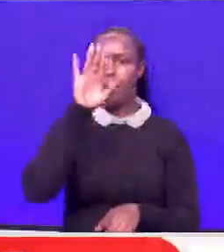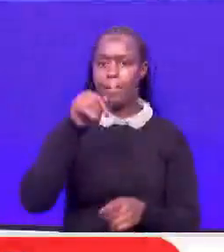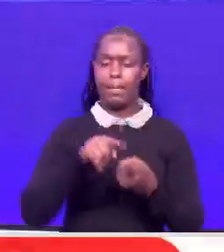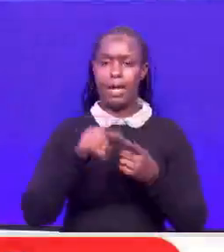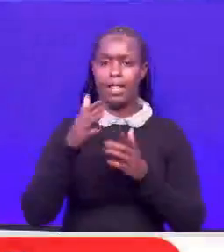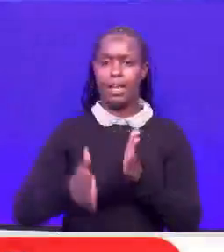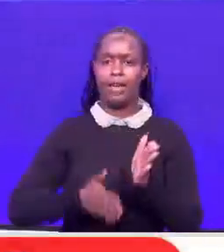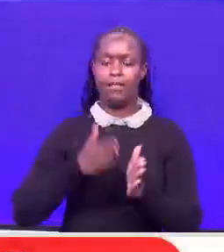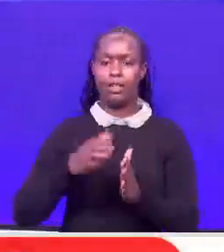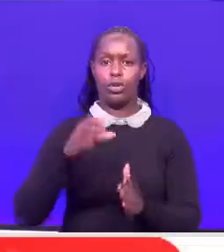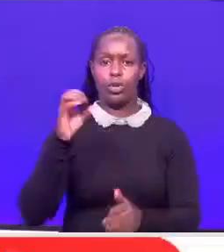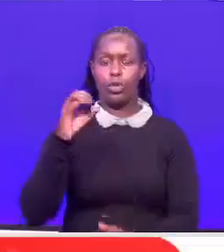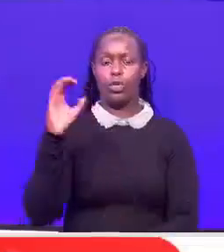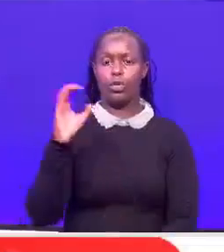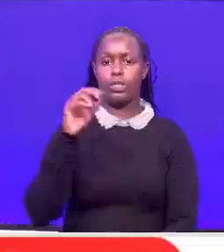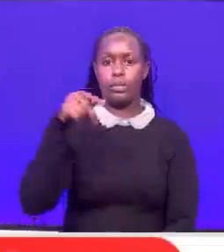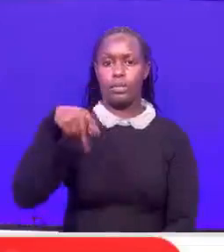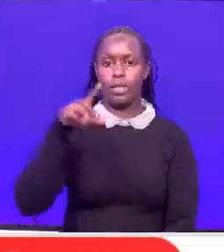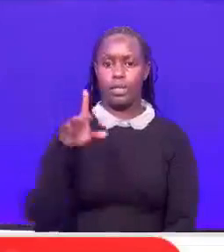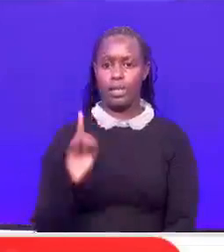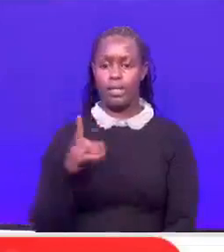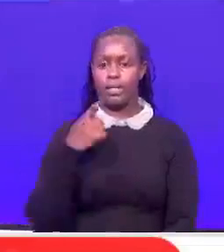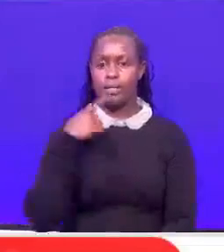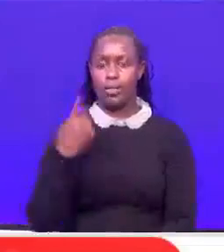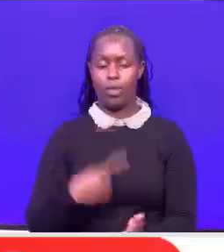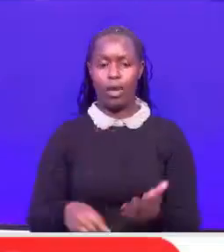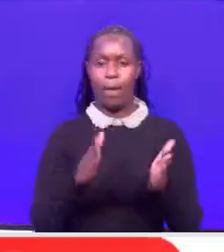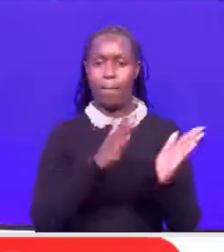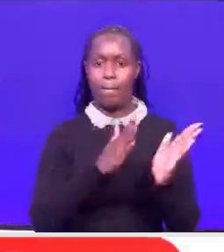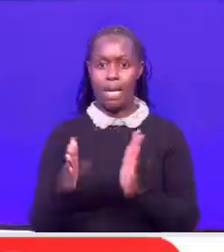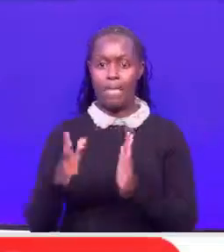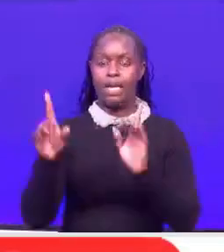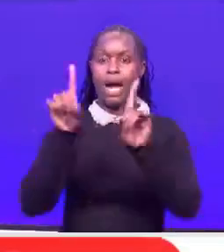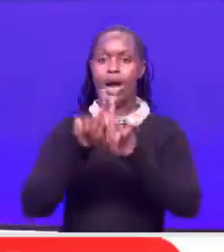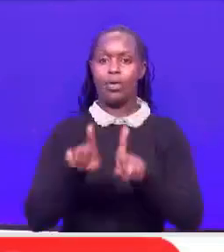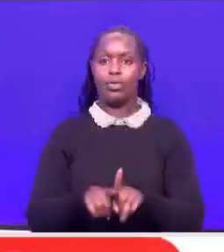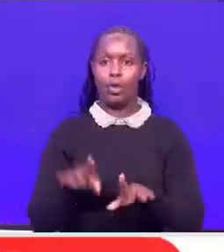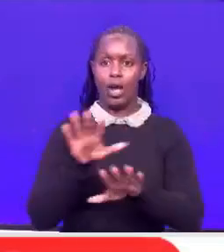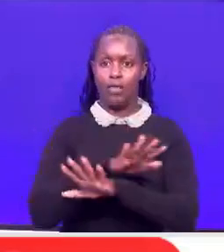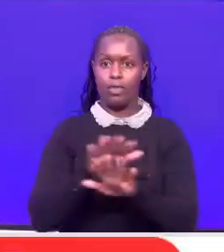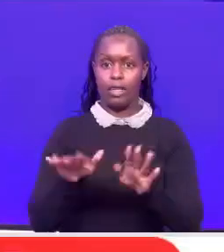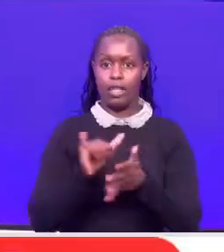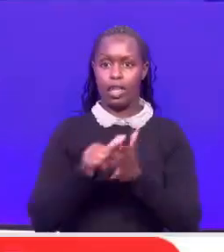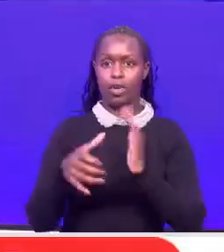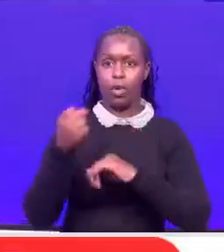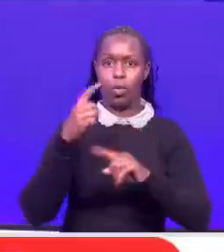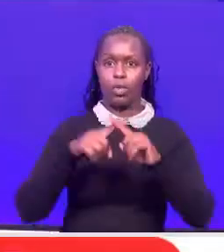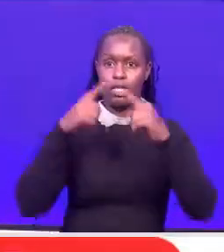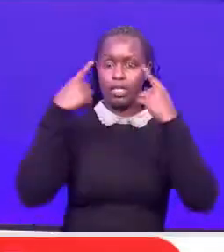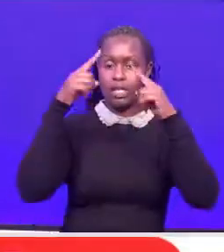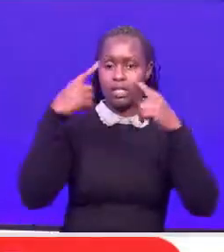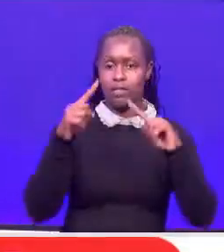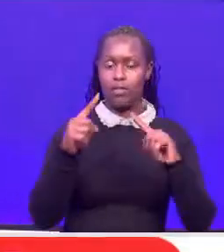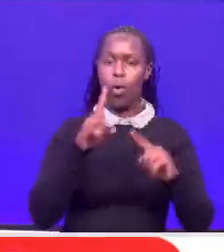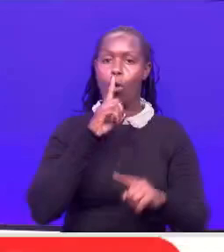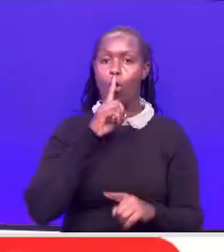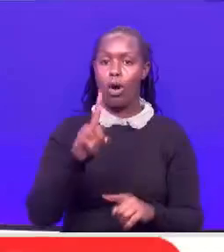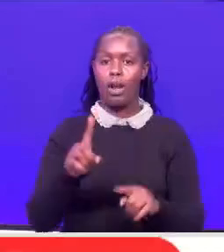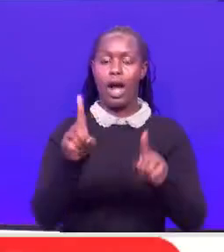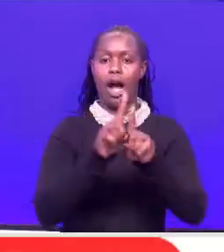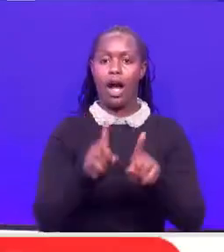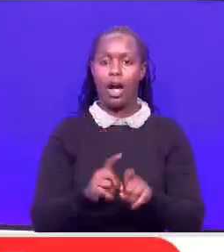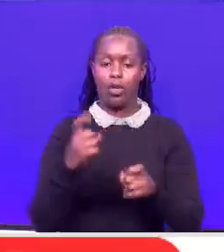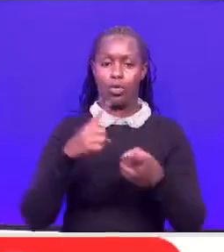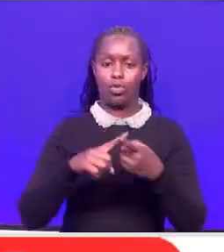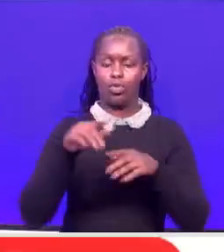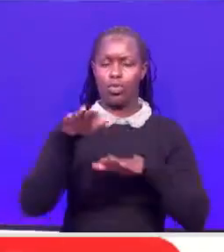Stephen Kirui. Through strategic planning and execution, they successfully maintained order and facilitated smooth traffic